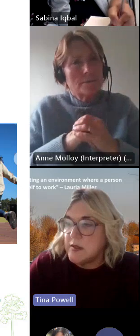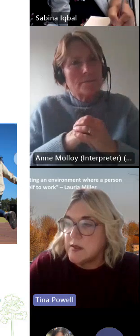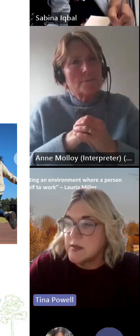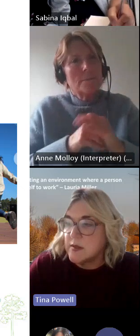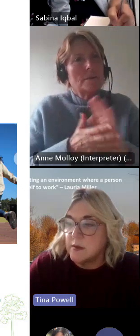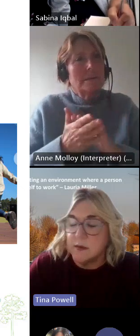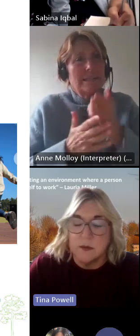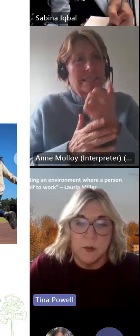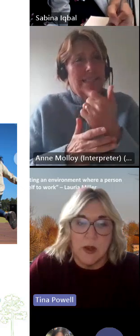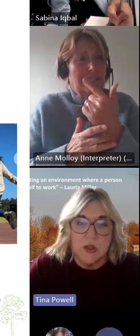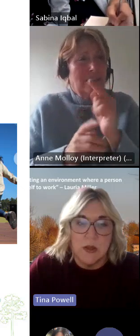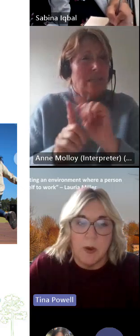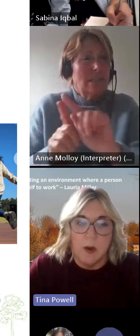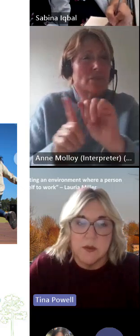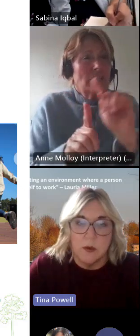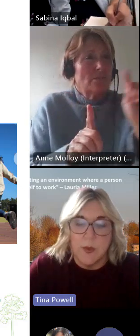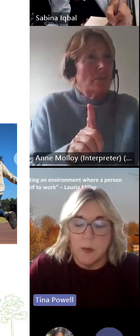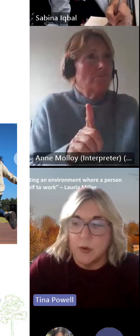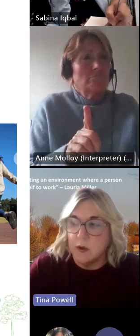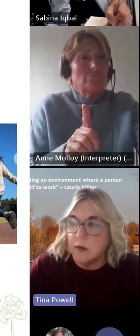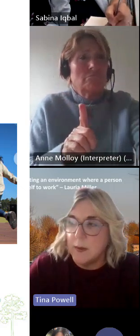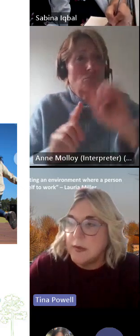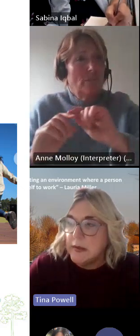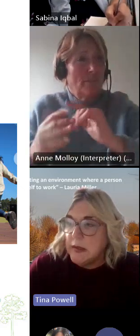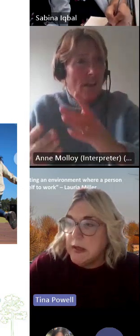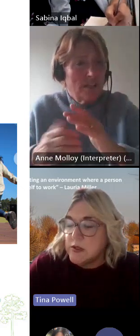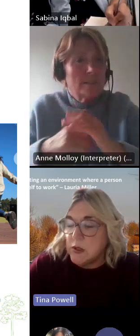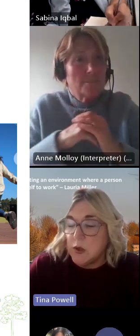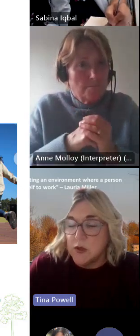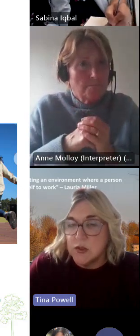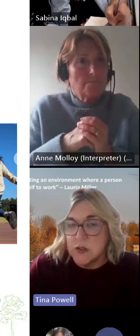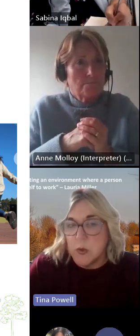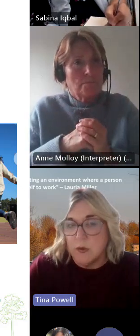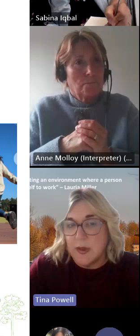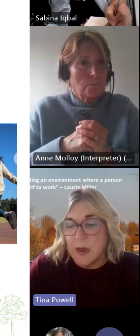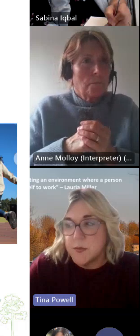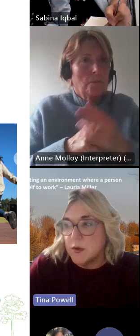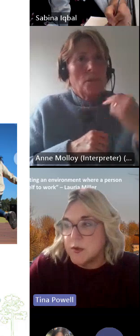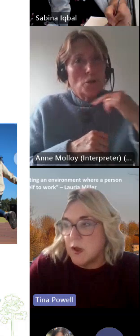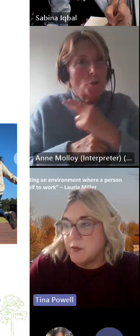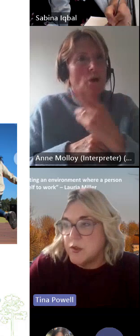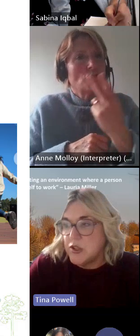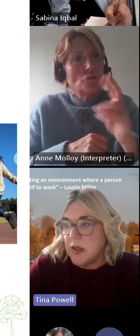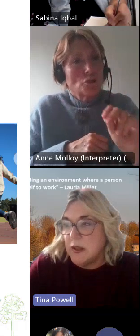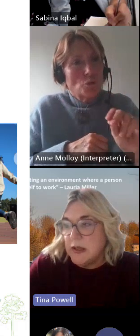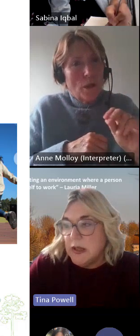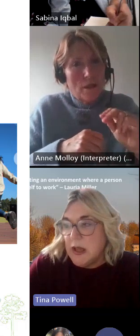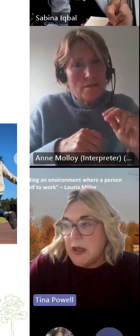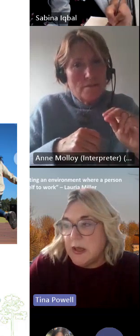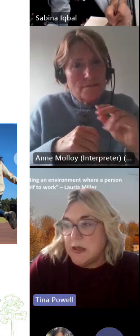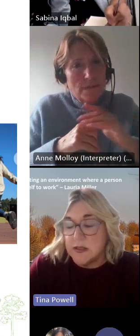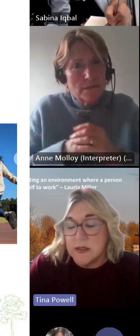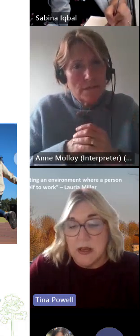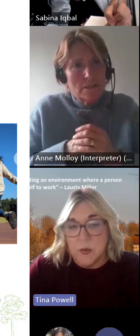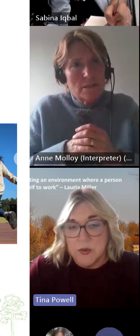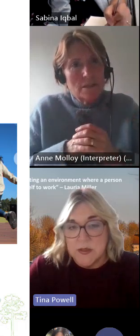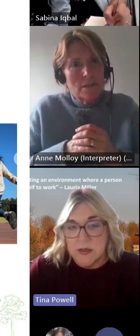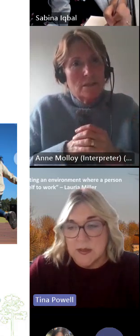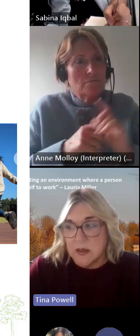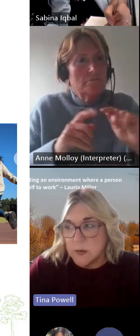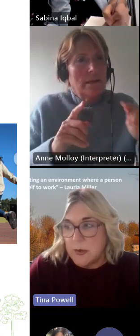67 providers were actually part of that programme, 212 camps across Hertfordshire, and